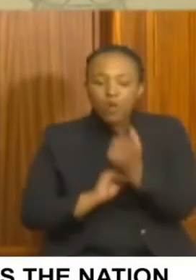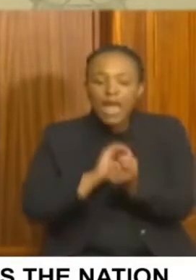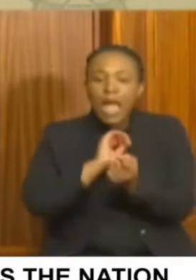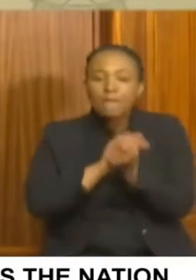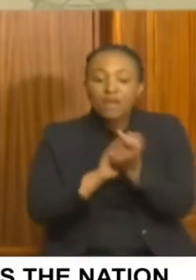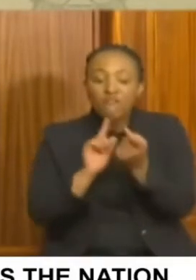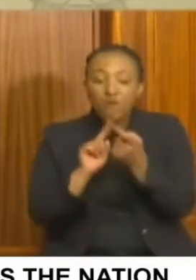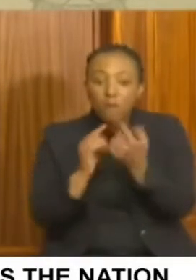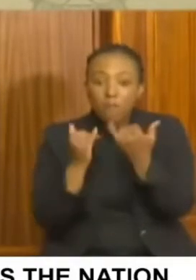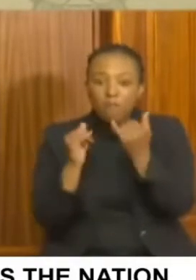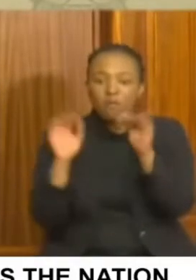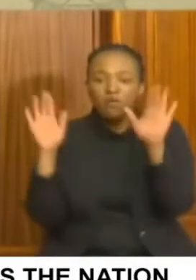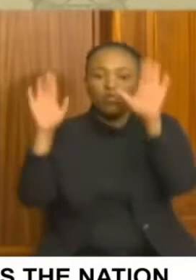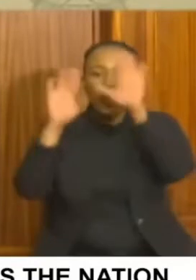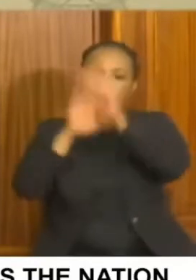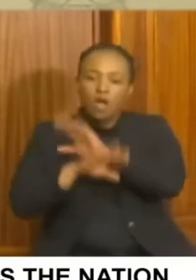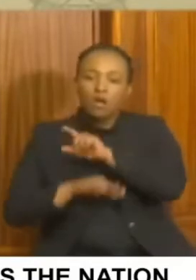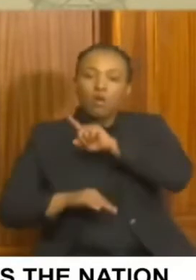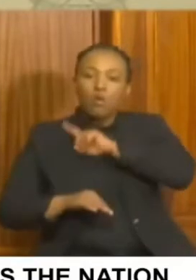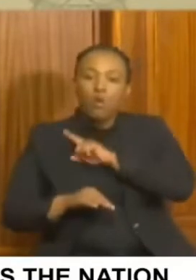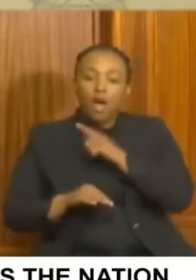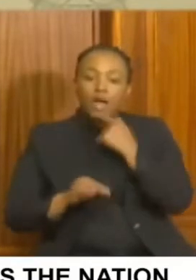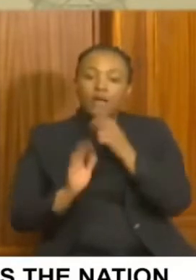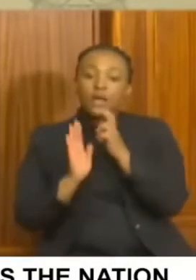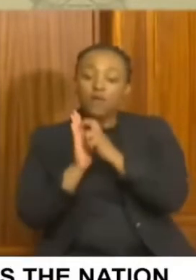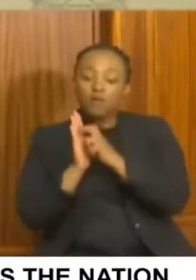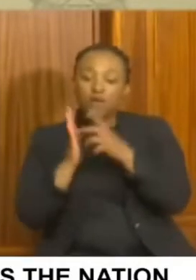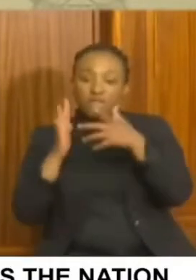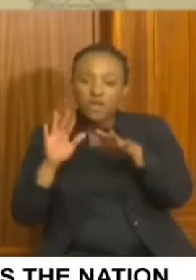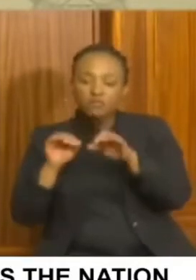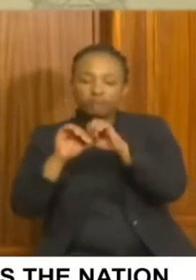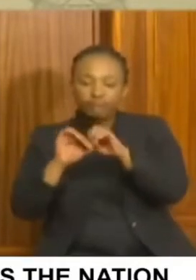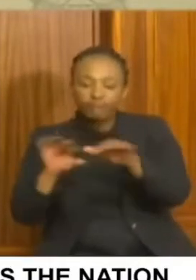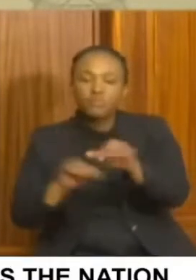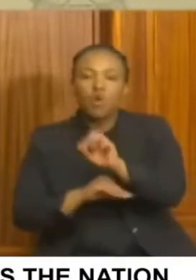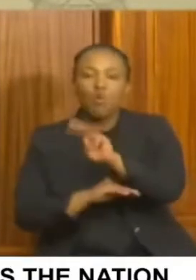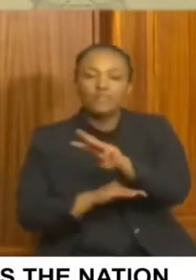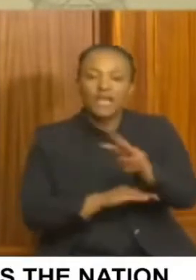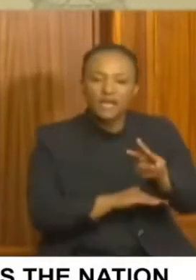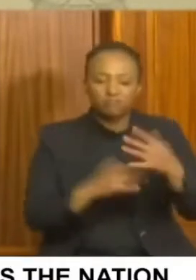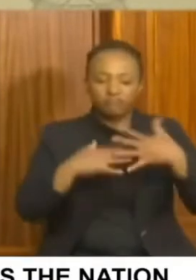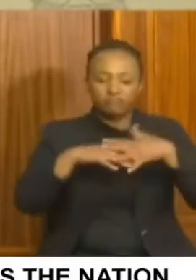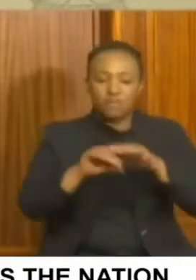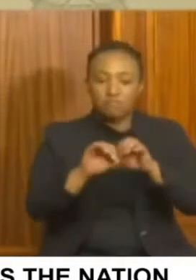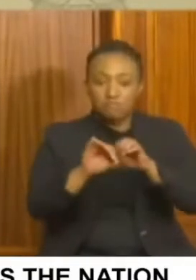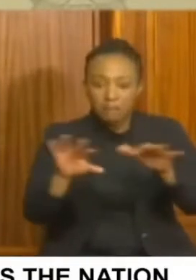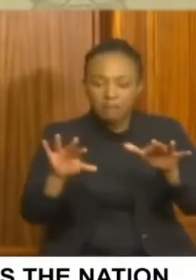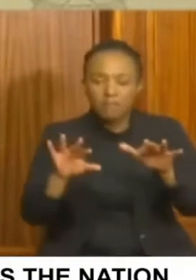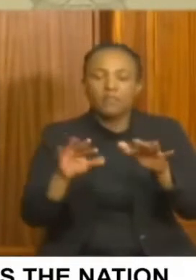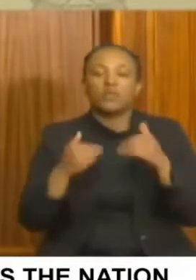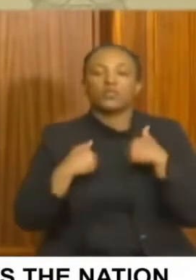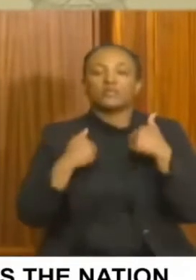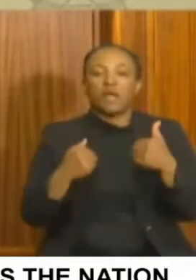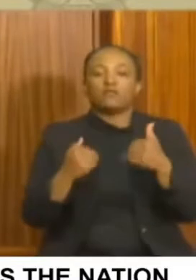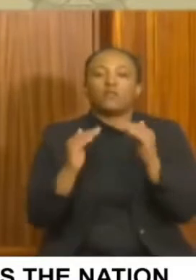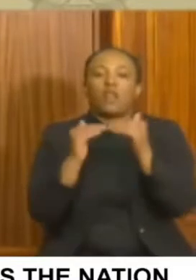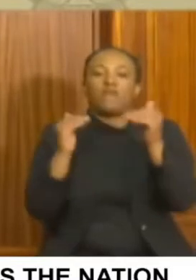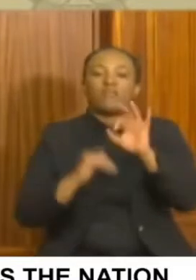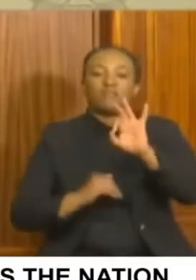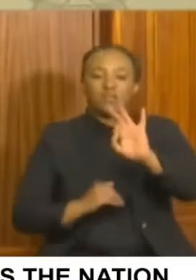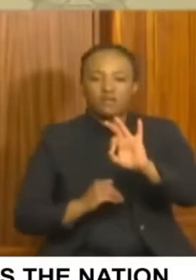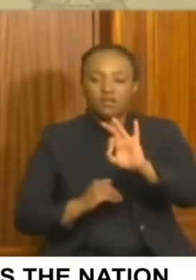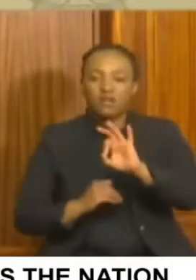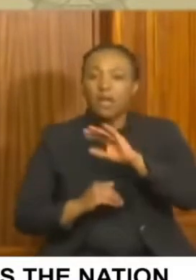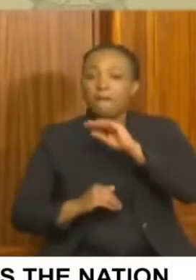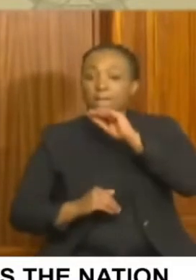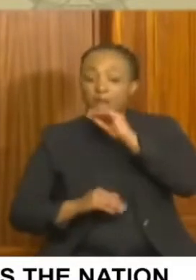this evening once the regulations have been gazetted. Too late to get this your booze. This means that, one, the